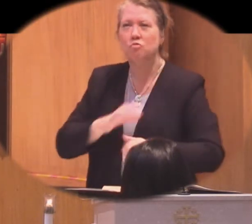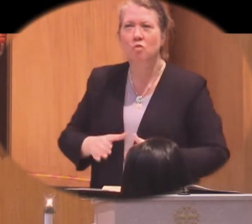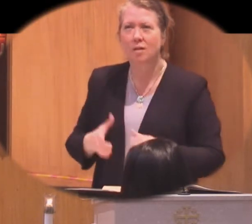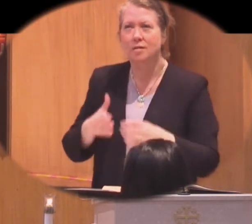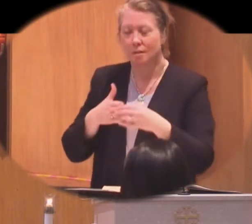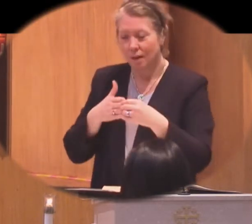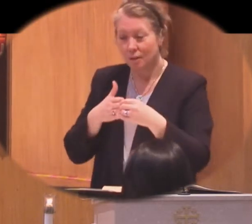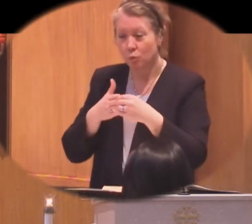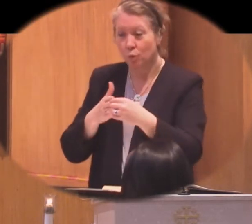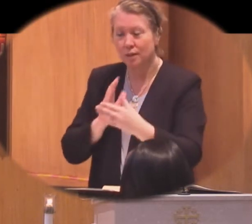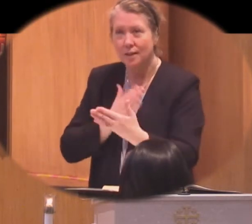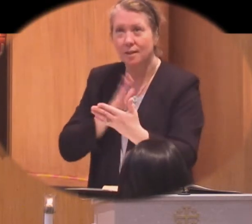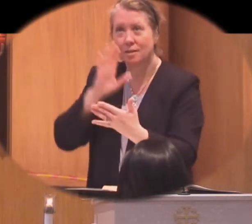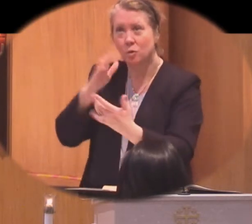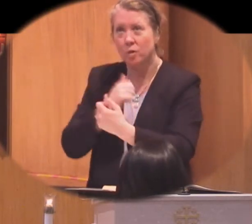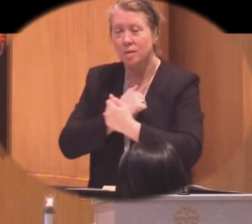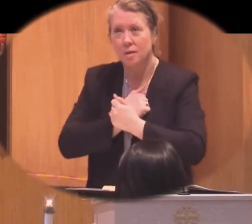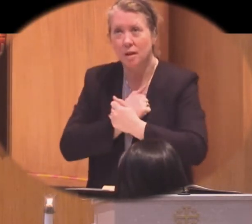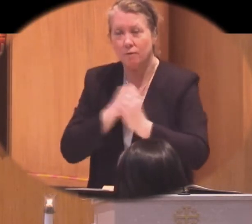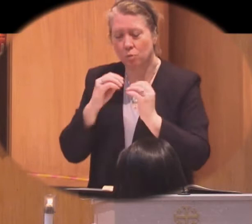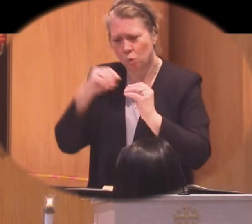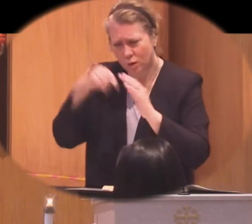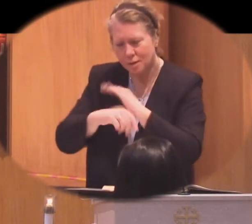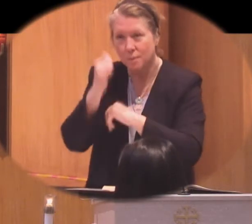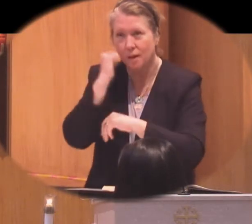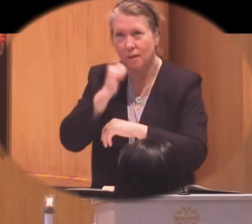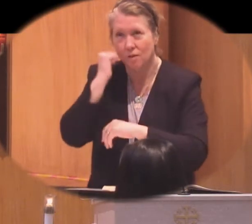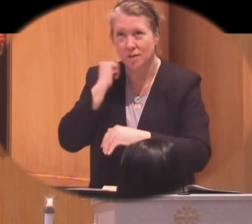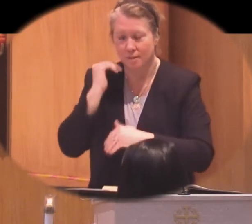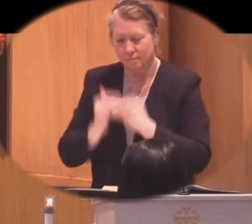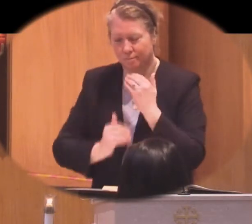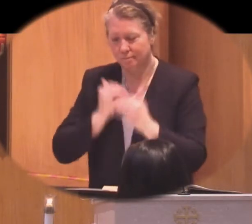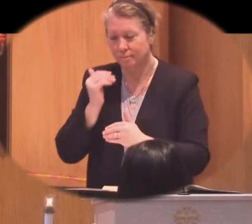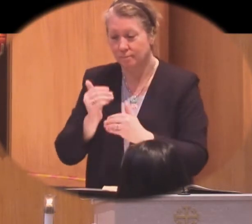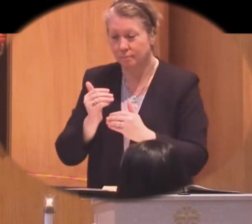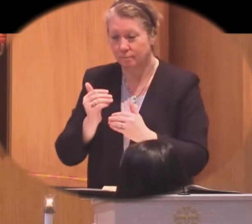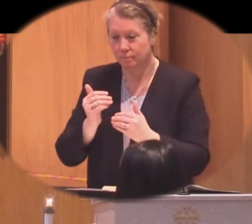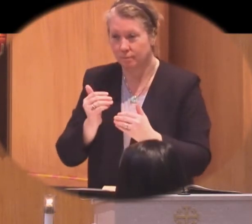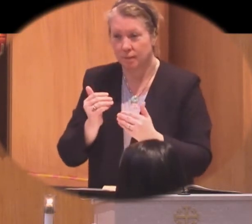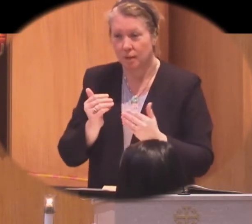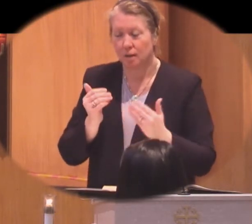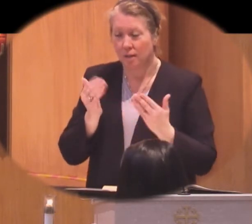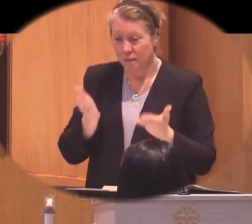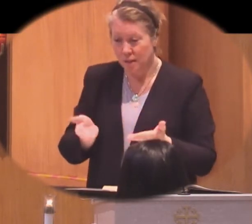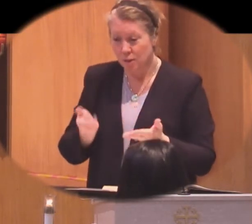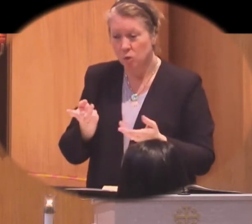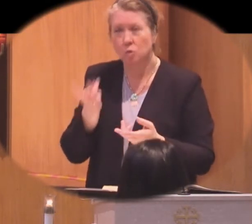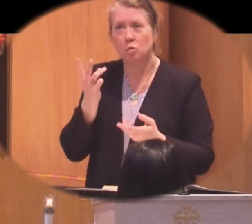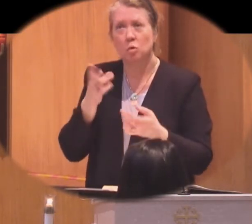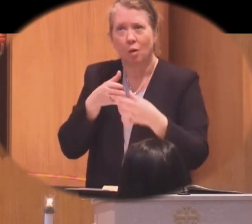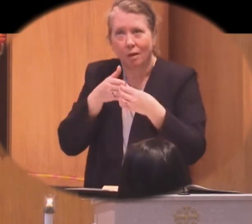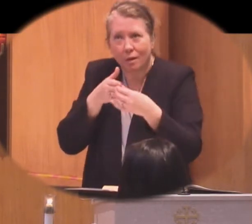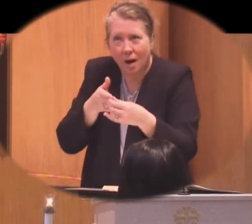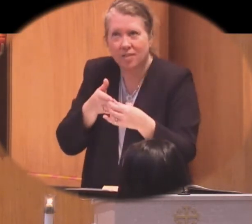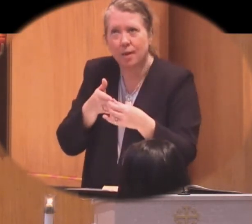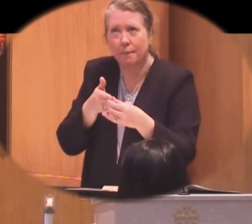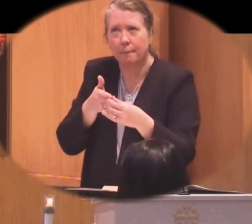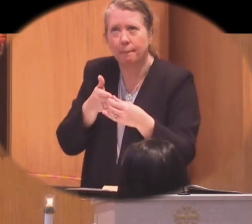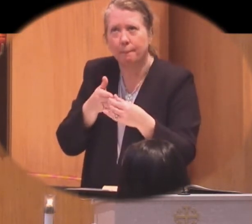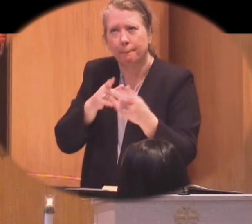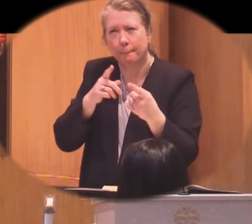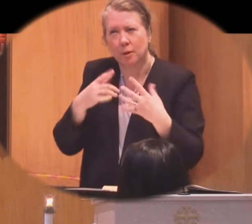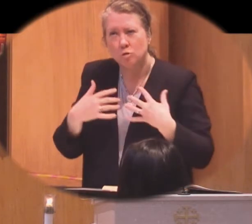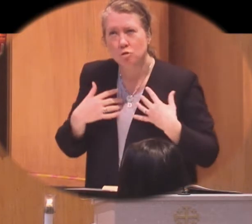his all-embracing love. Guide these chosen ones, strengthen them in their